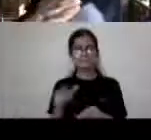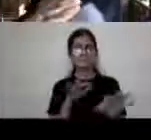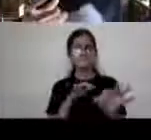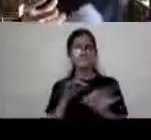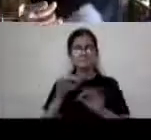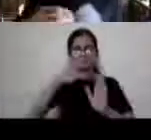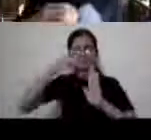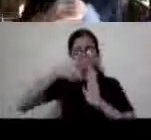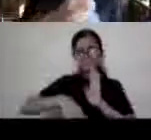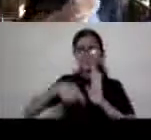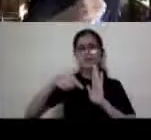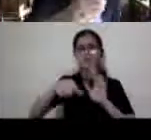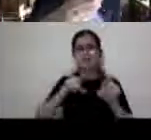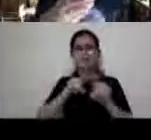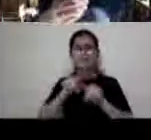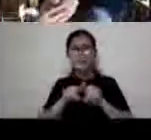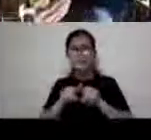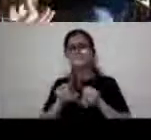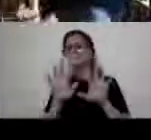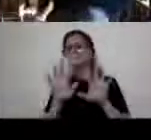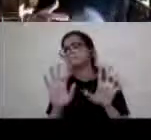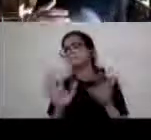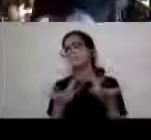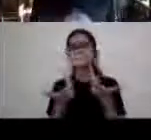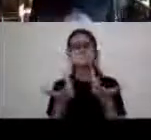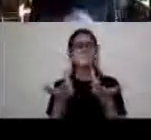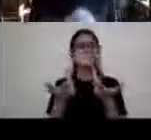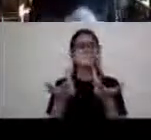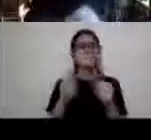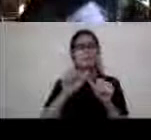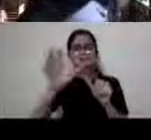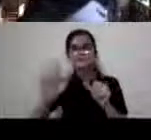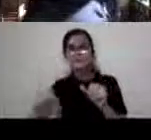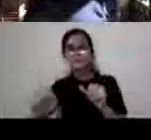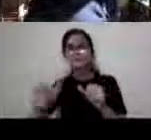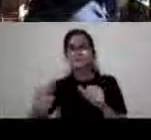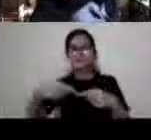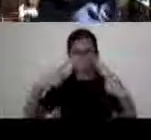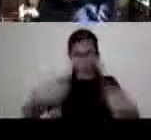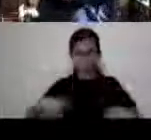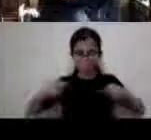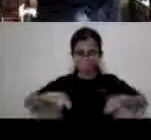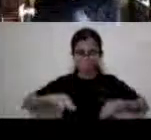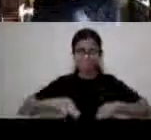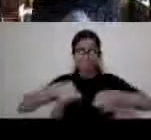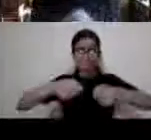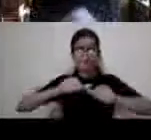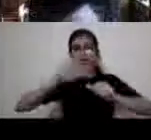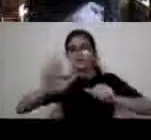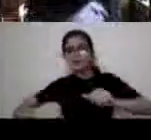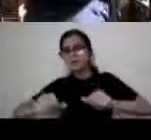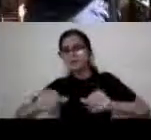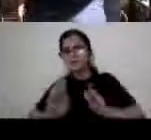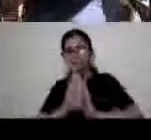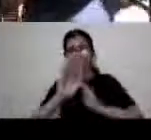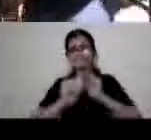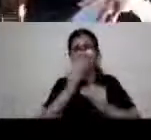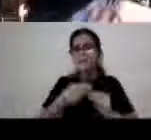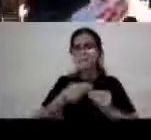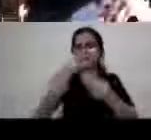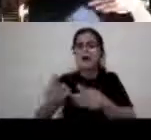for example, the accessibility for people in a wheelchair can be improved, where we